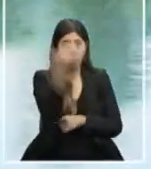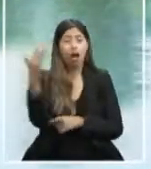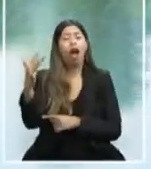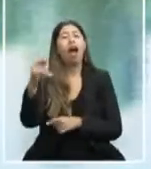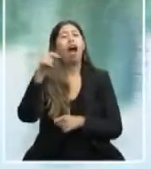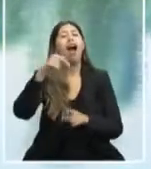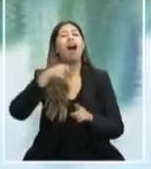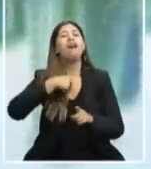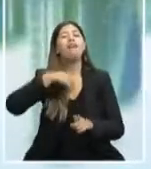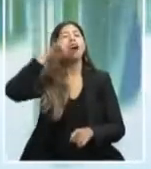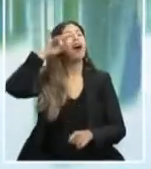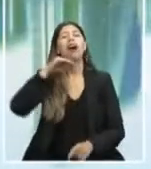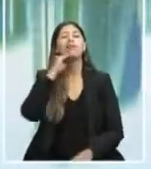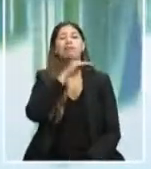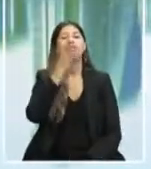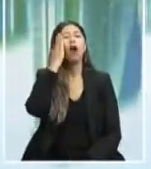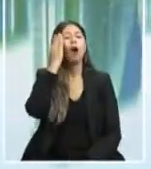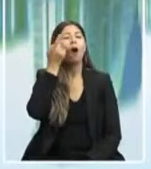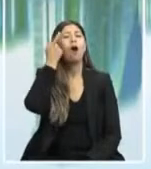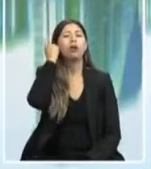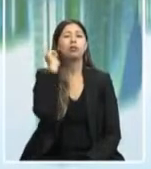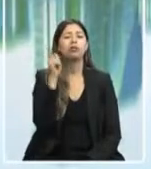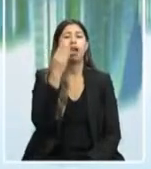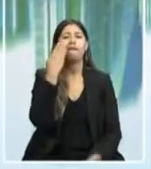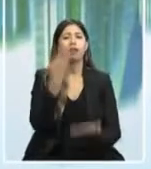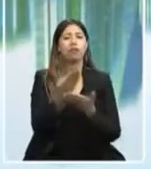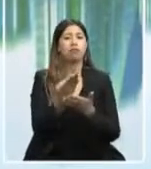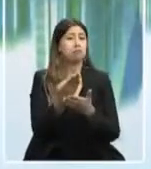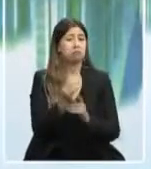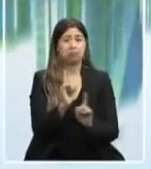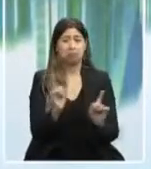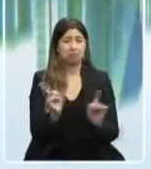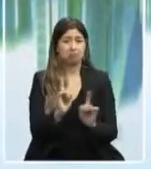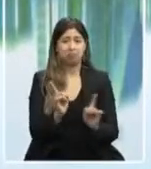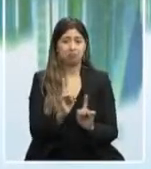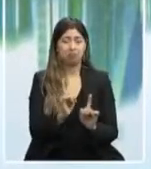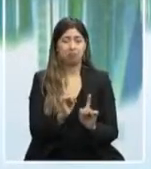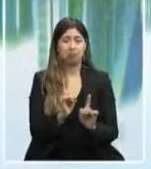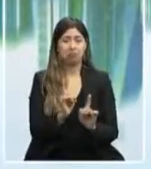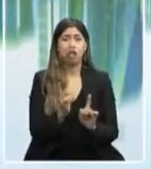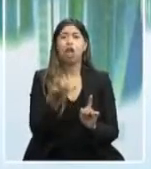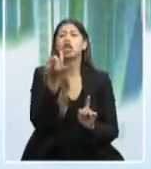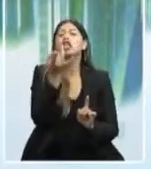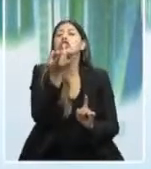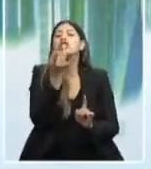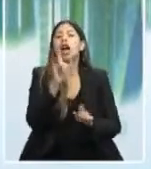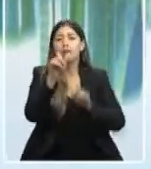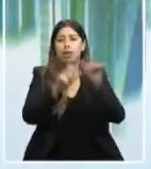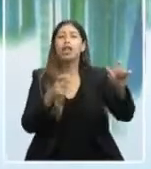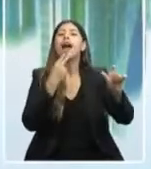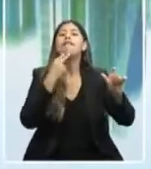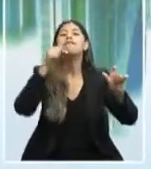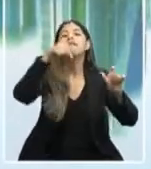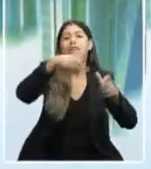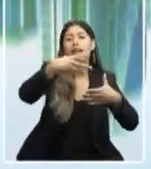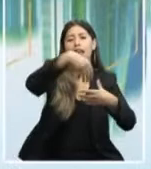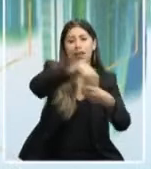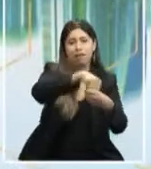are. Totally. Except for those who are actually living there, of course. But I'm now looking at government offices in urban